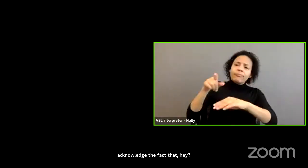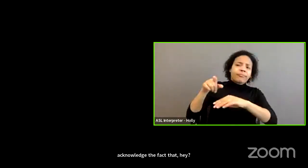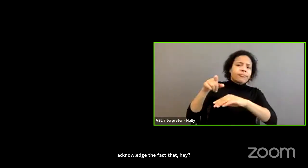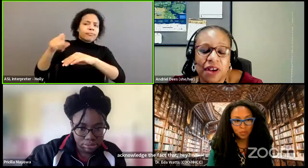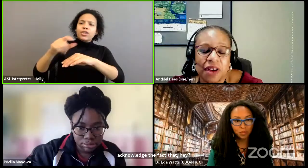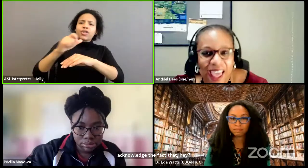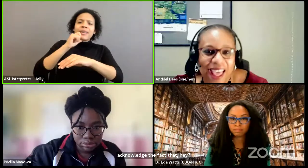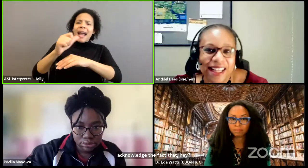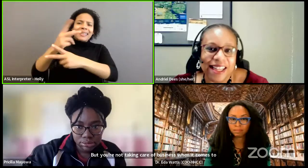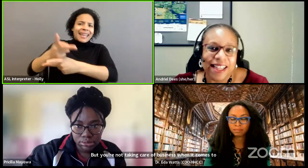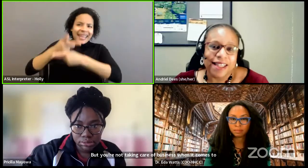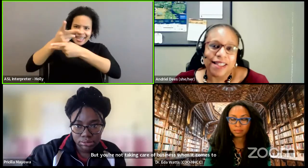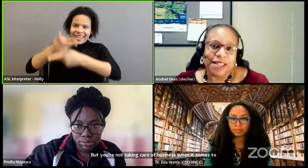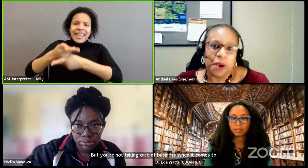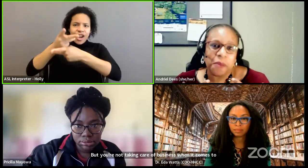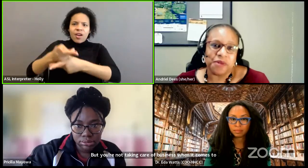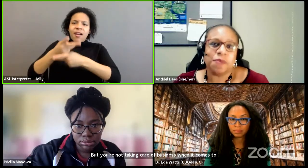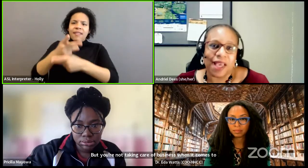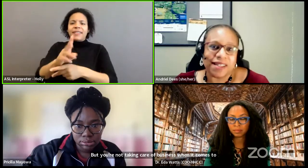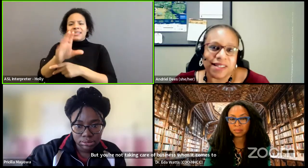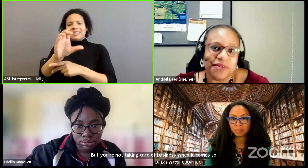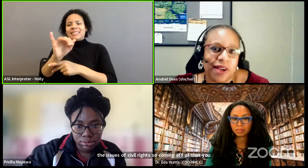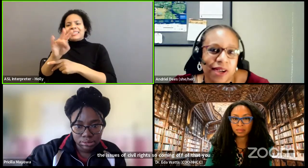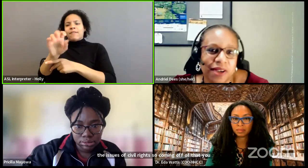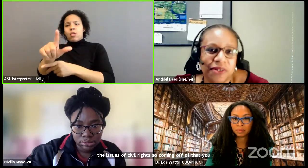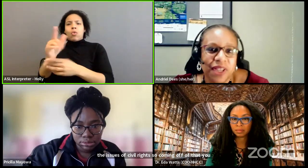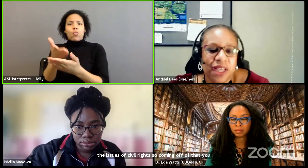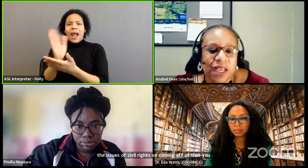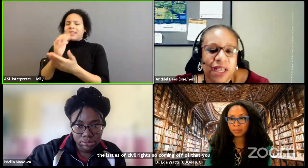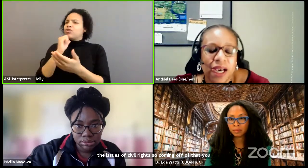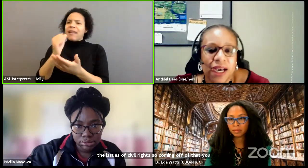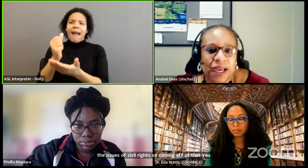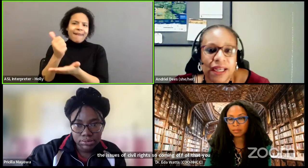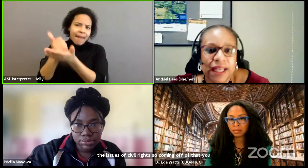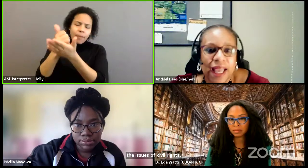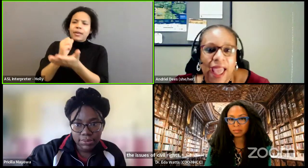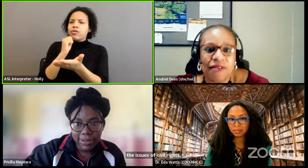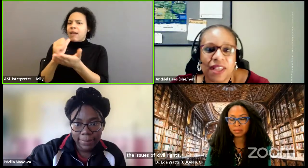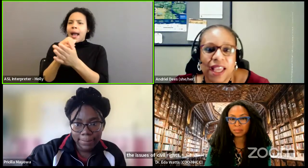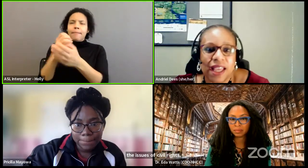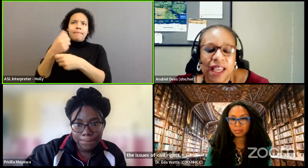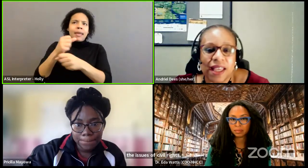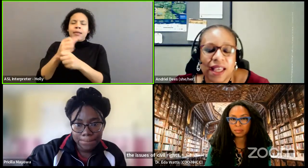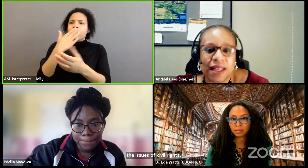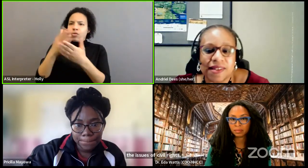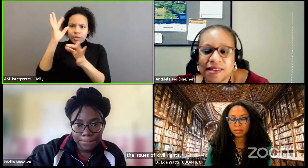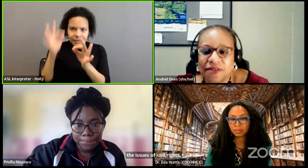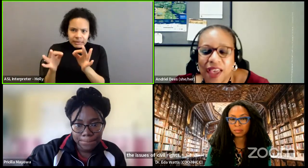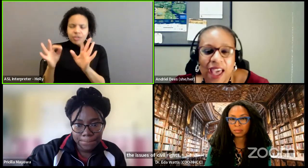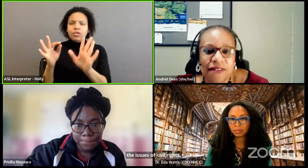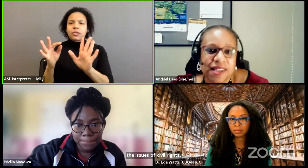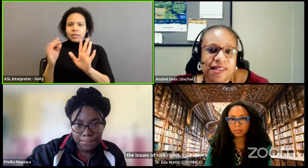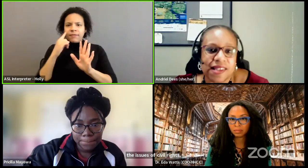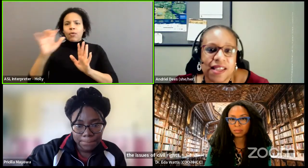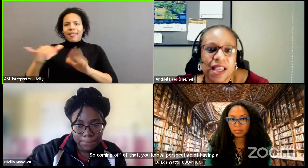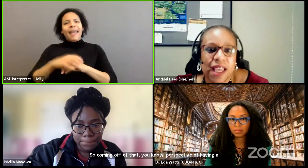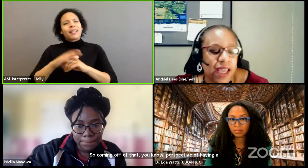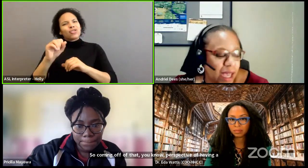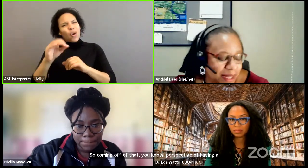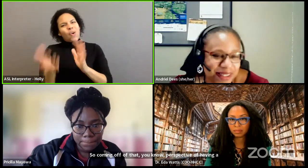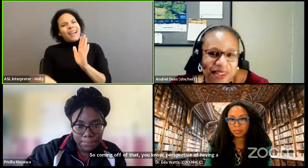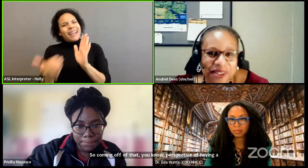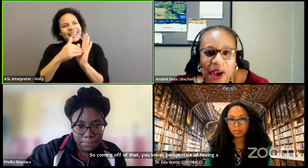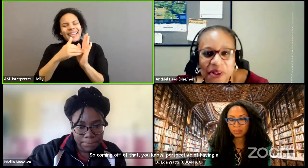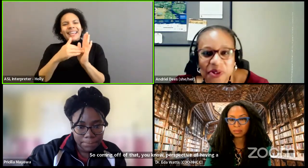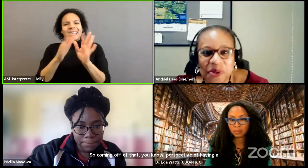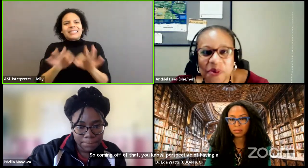So coming off of that, perspective of having a sense of advocacy and